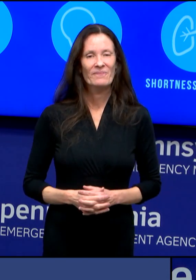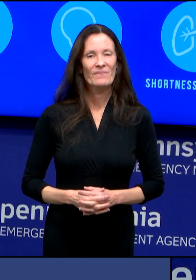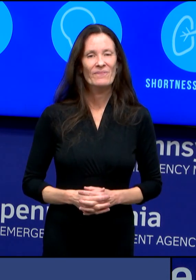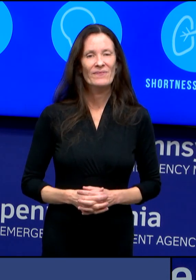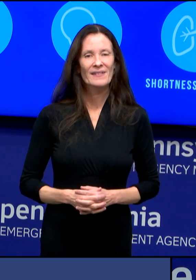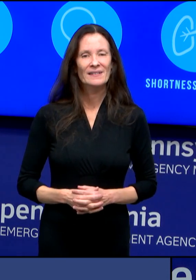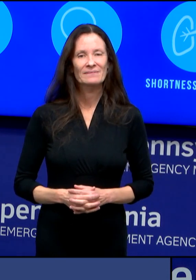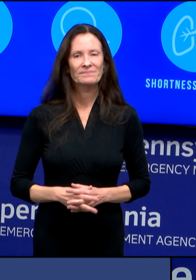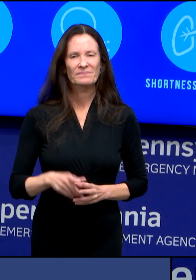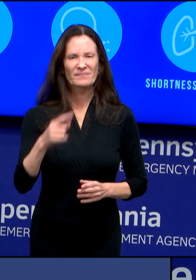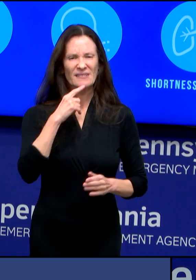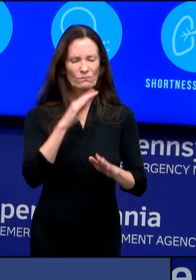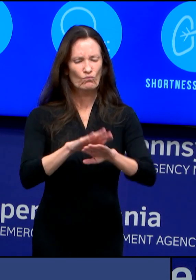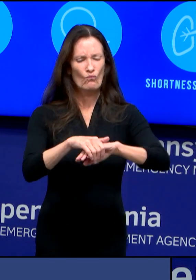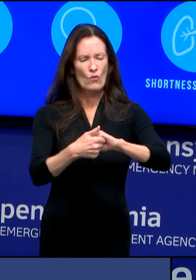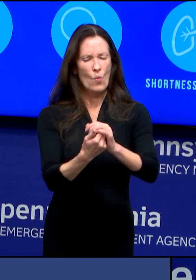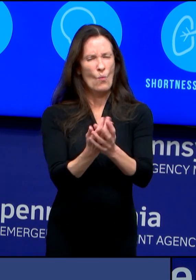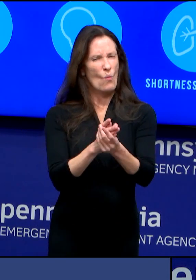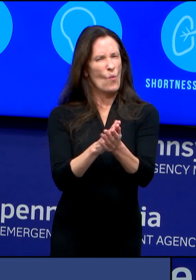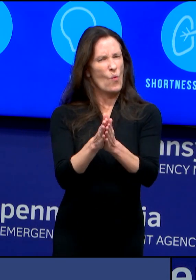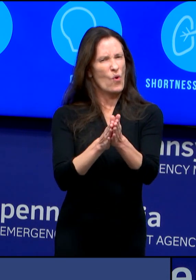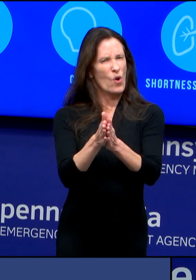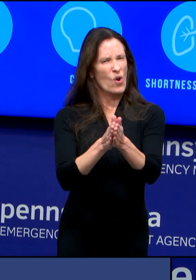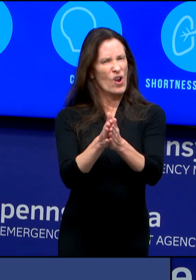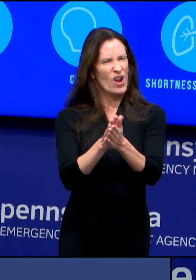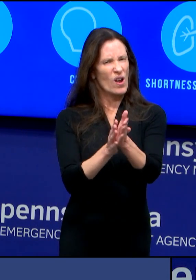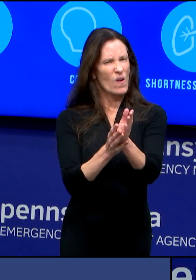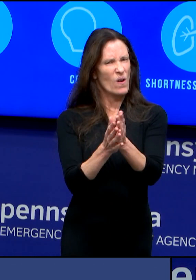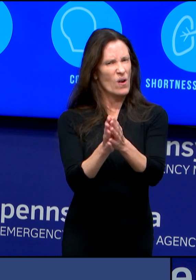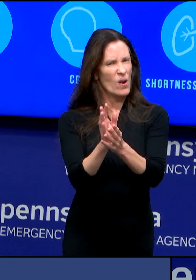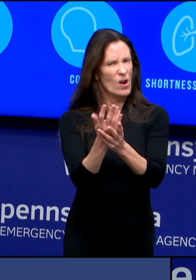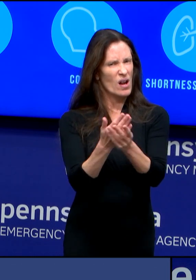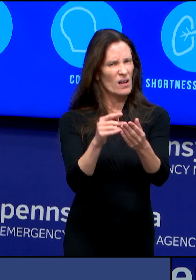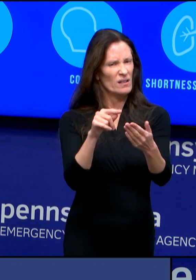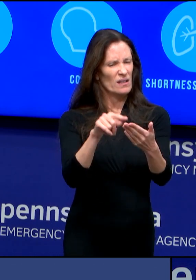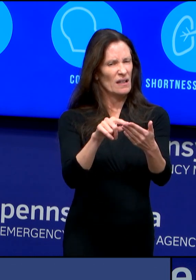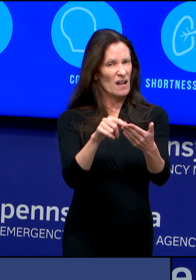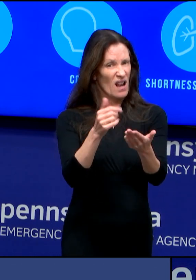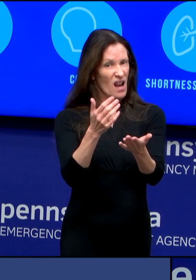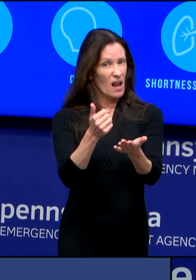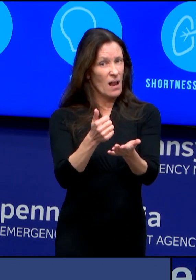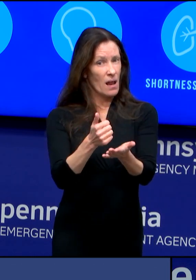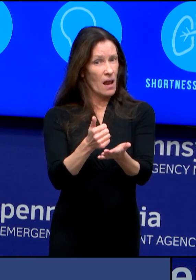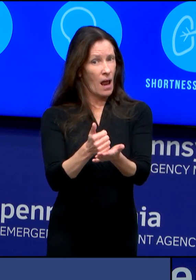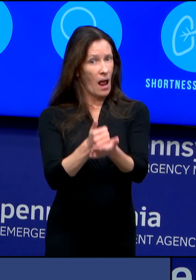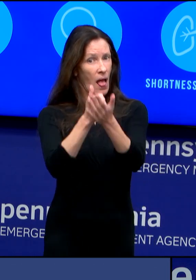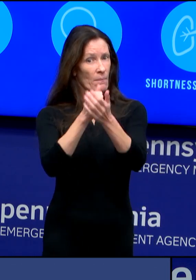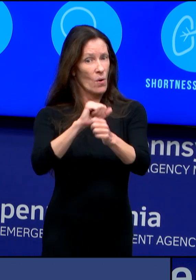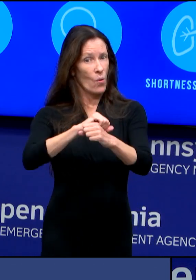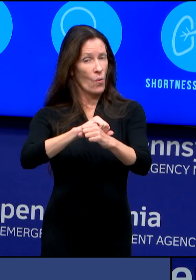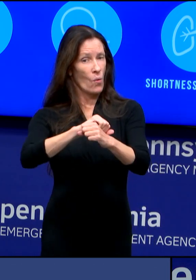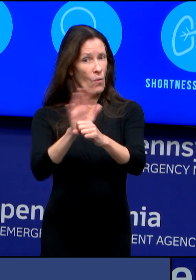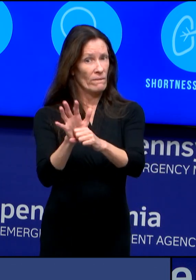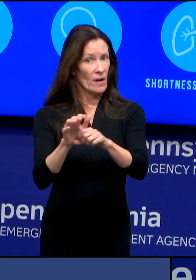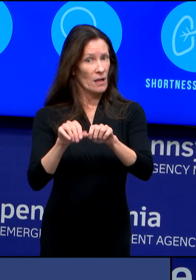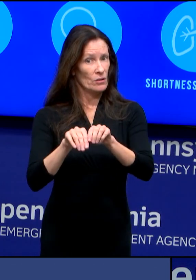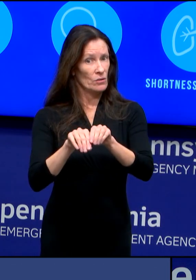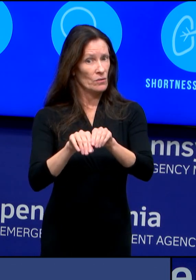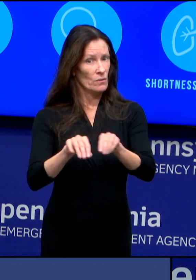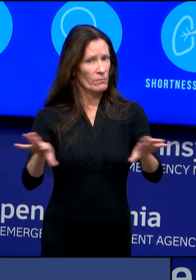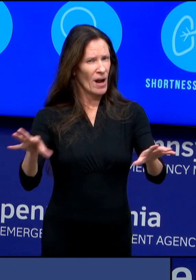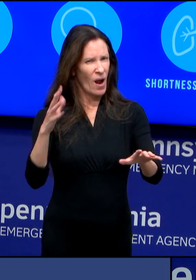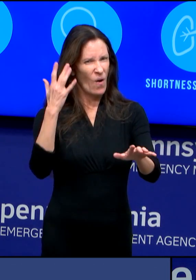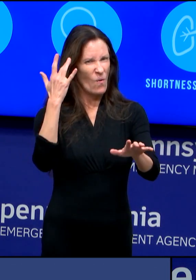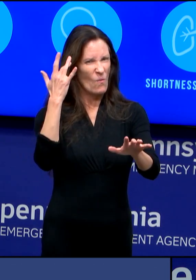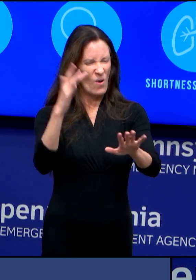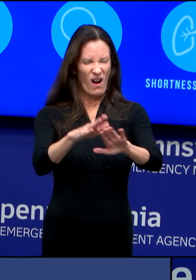combat coronavirus. Can you tell us about the scientific reason as to why hand washing is an effective prevention measure? One